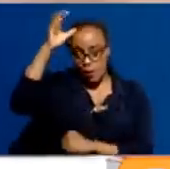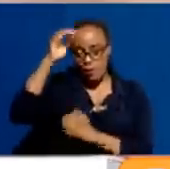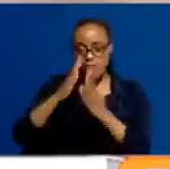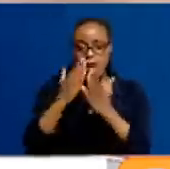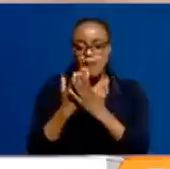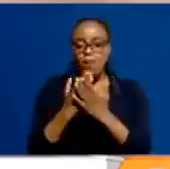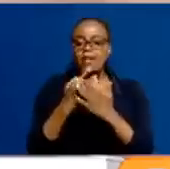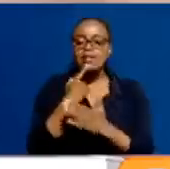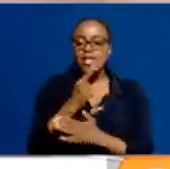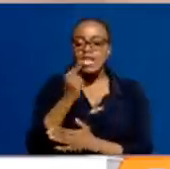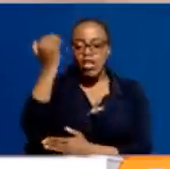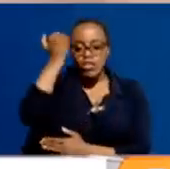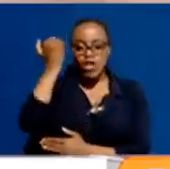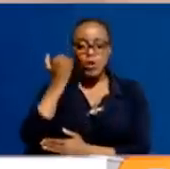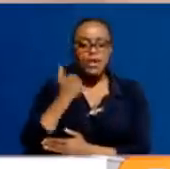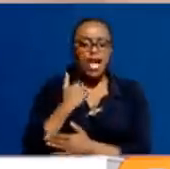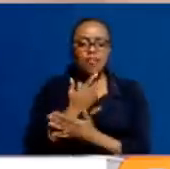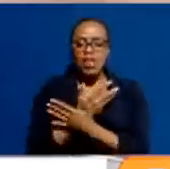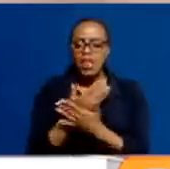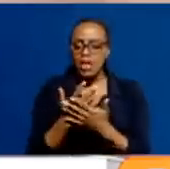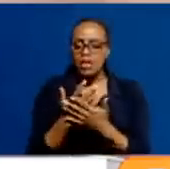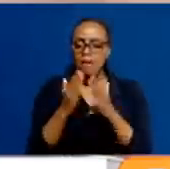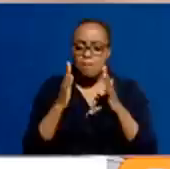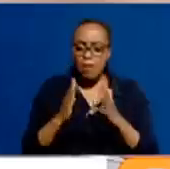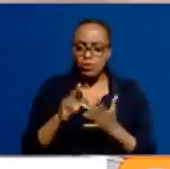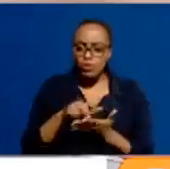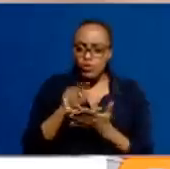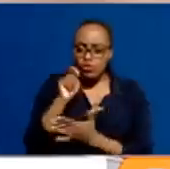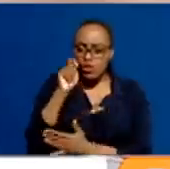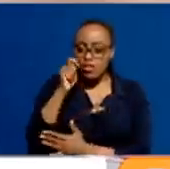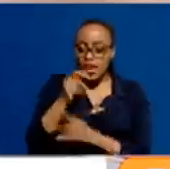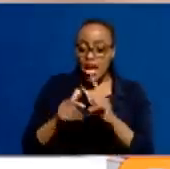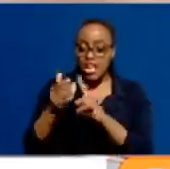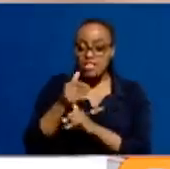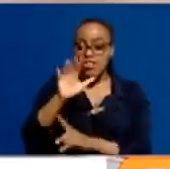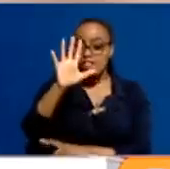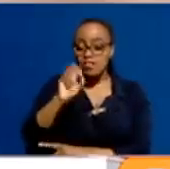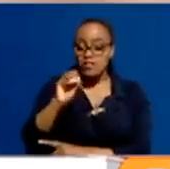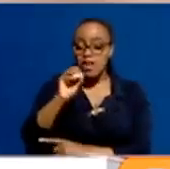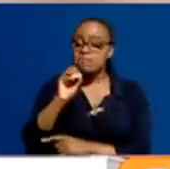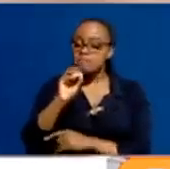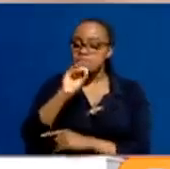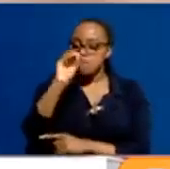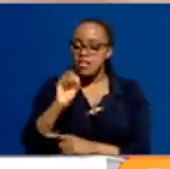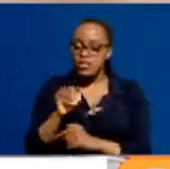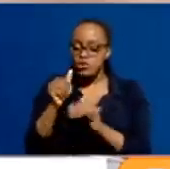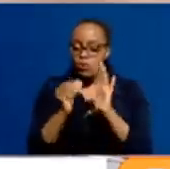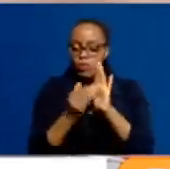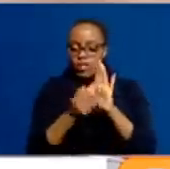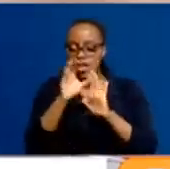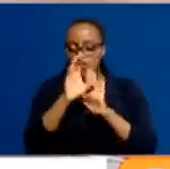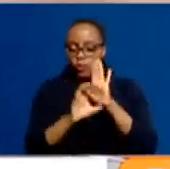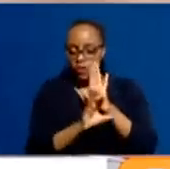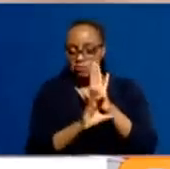petitioners telling the court that none of the presidential contenders crossed the threshold set by the Constitution for a